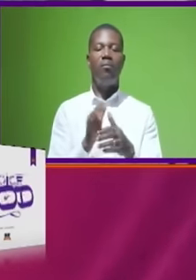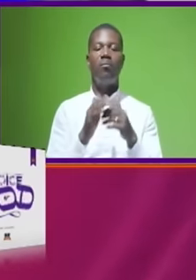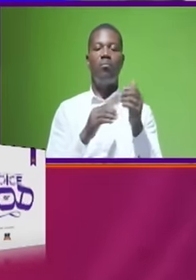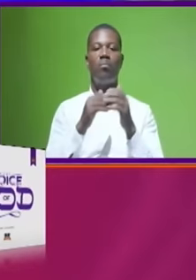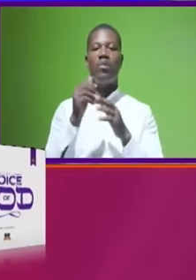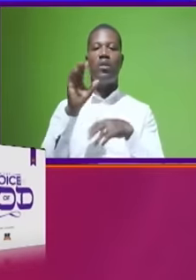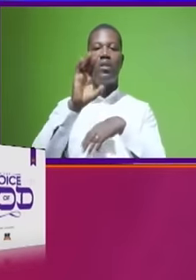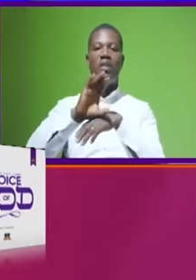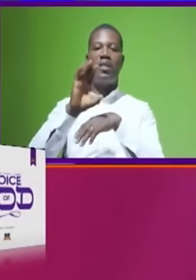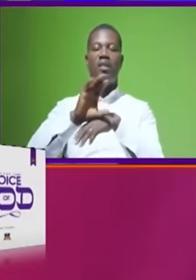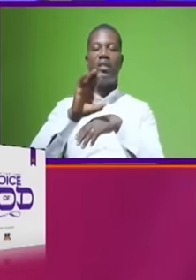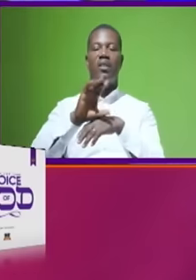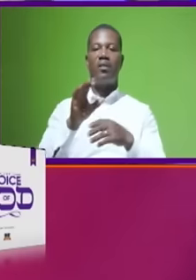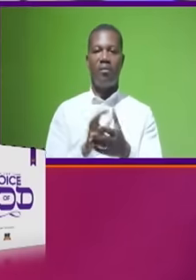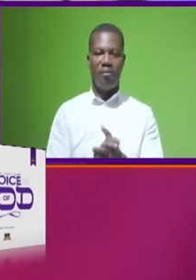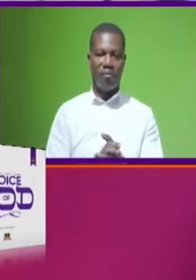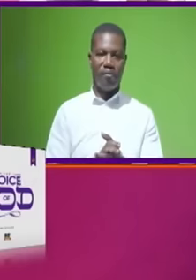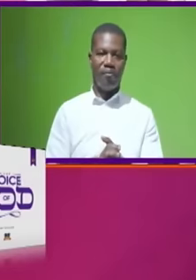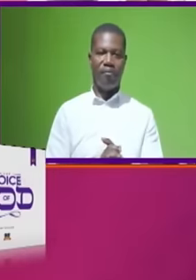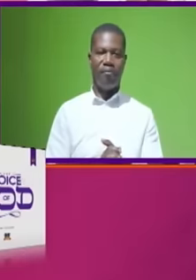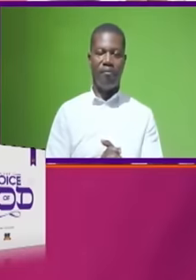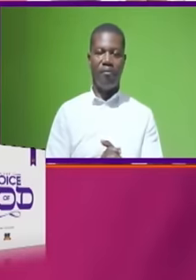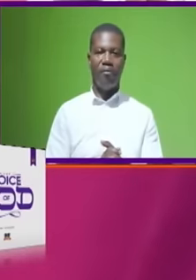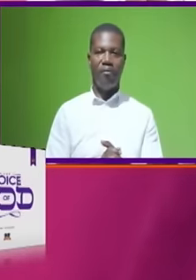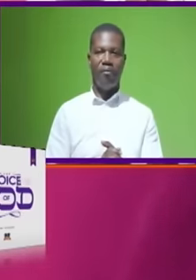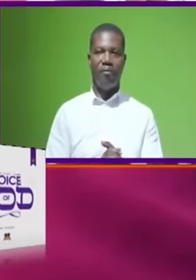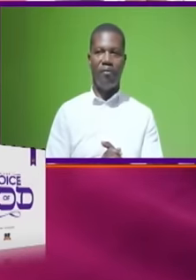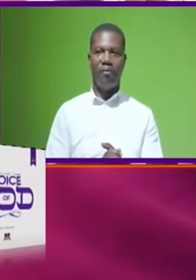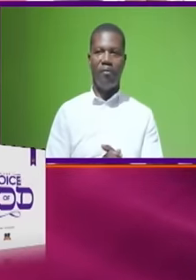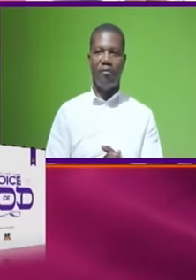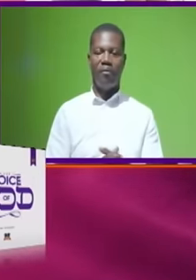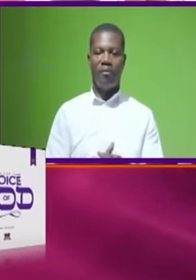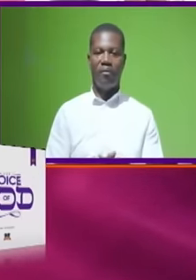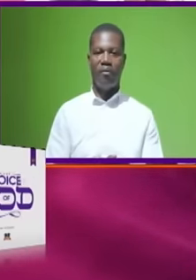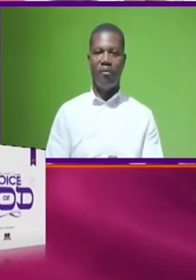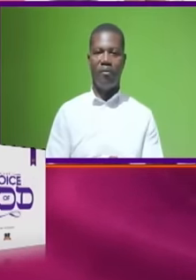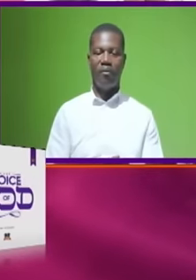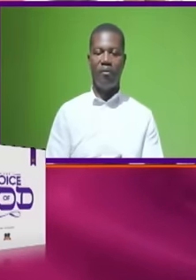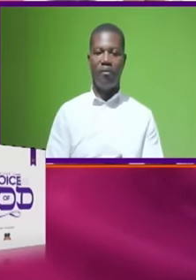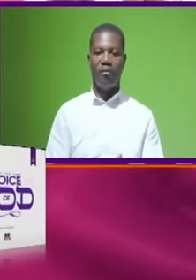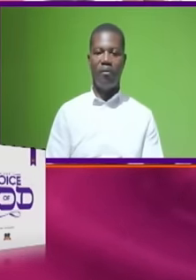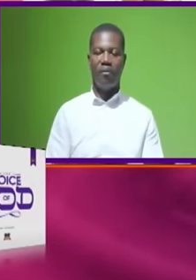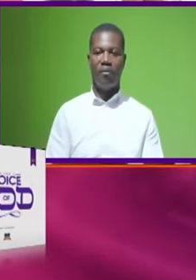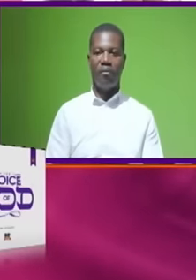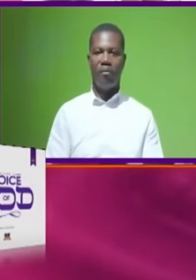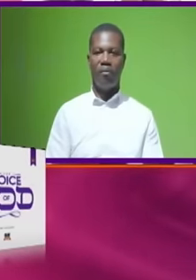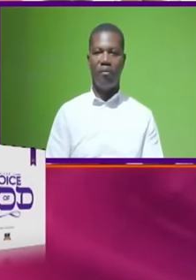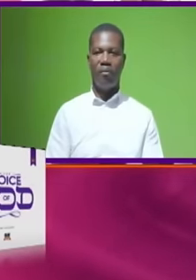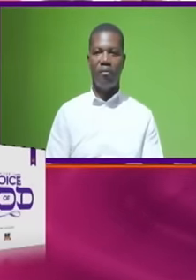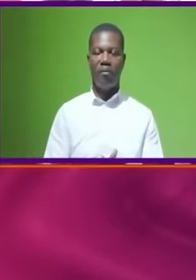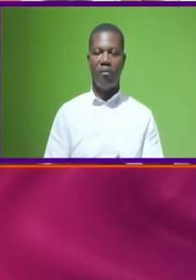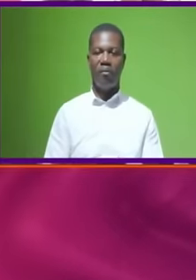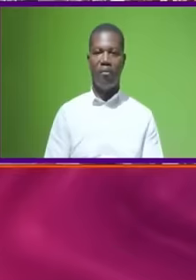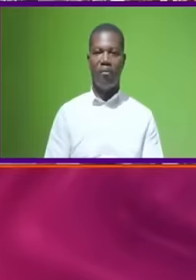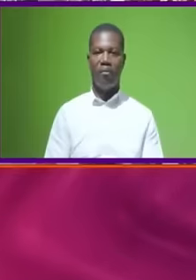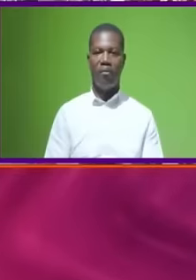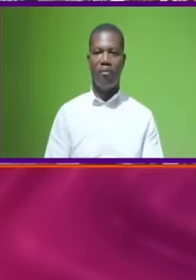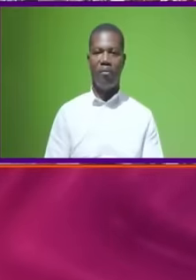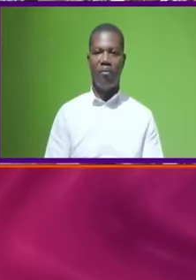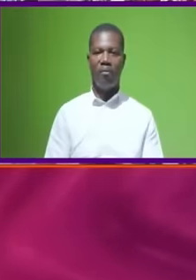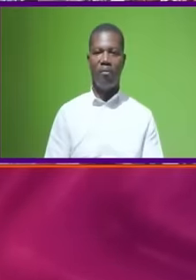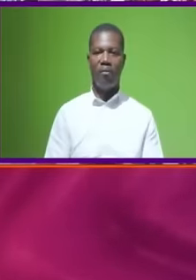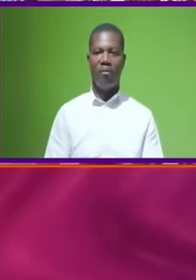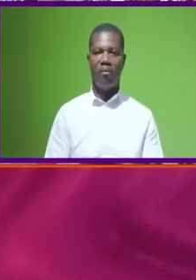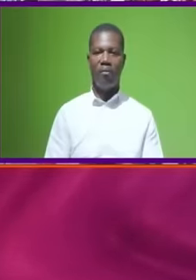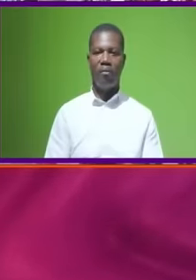sorry die. So Peter should have devised a plan that I, Peter, I am the leader, and we all know that we do not